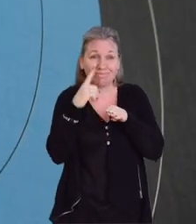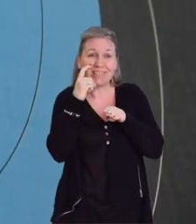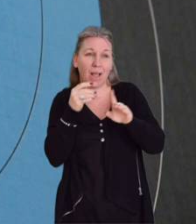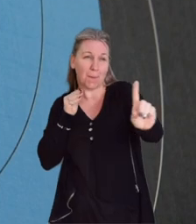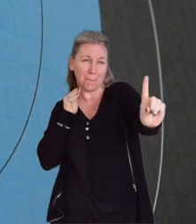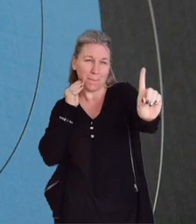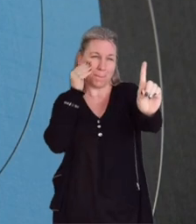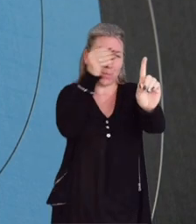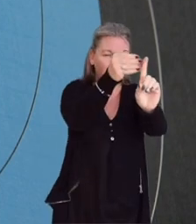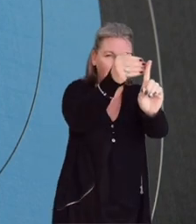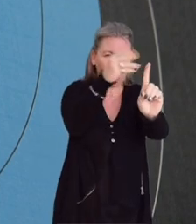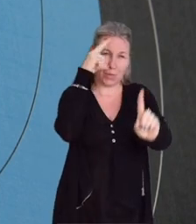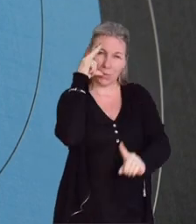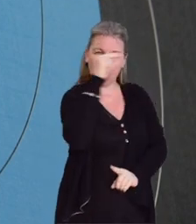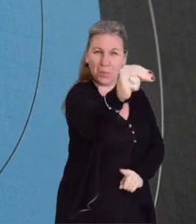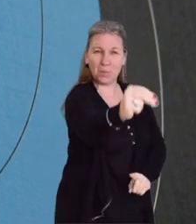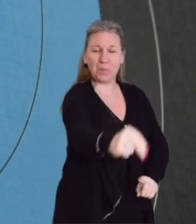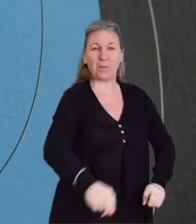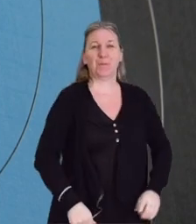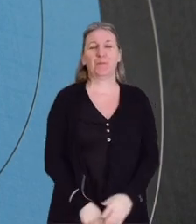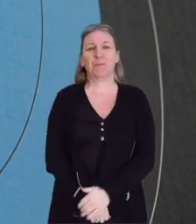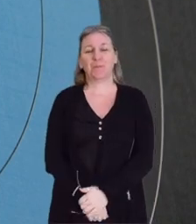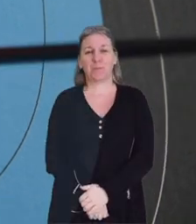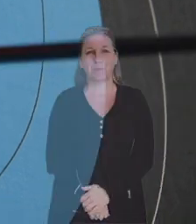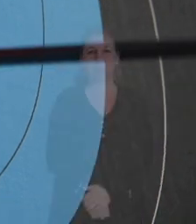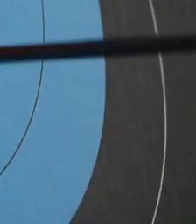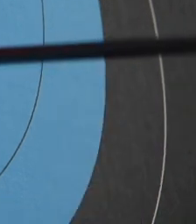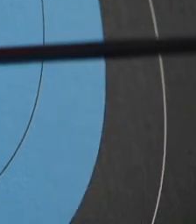arrow hits the target.